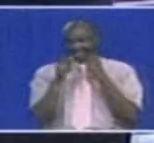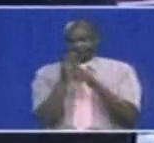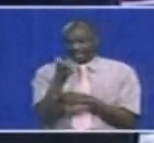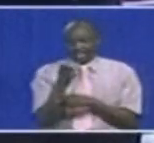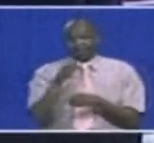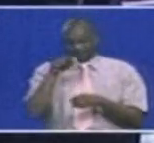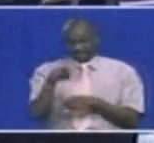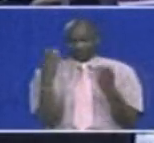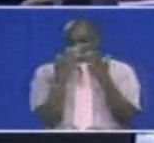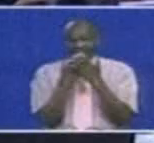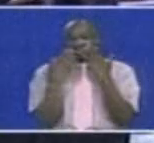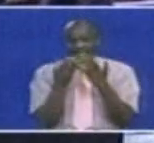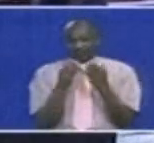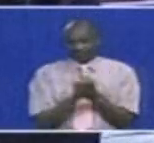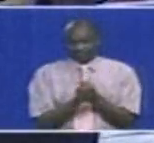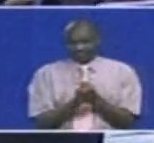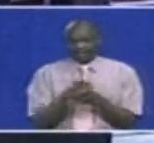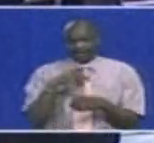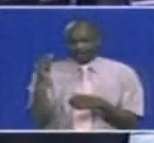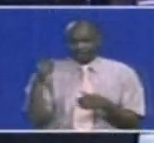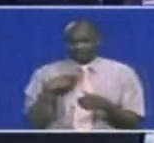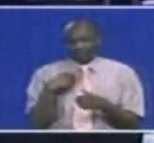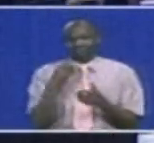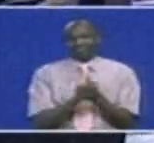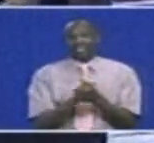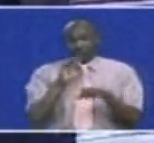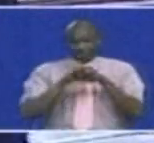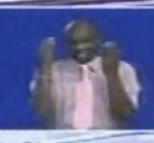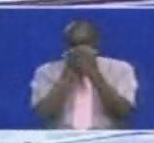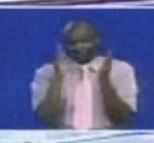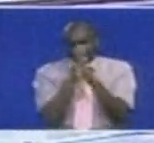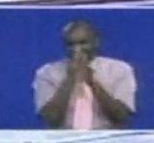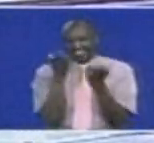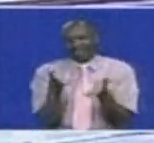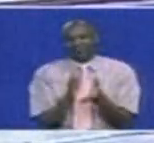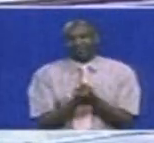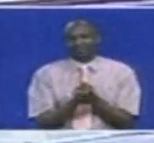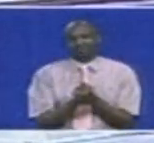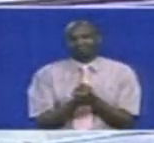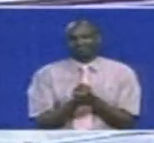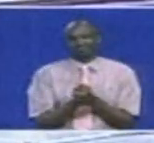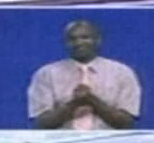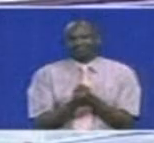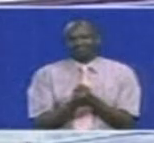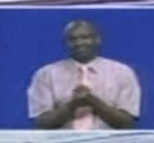us tonight, it's... Tukahide. Let's go to Kahide. Good night. Bonne nuit.